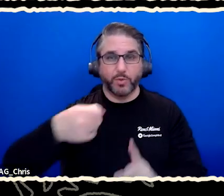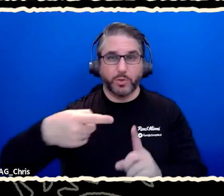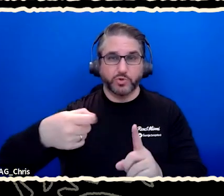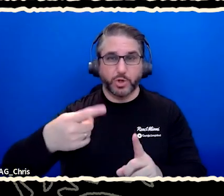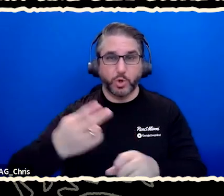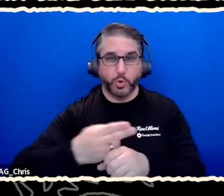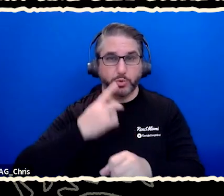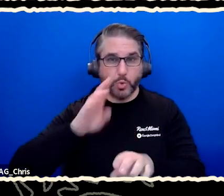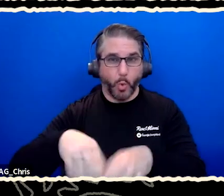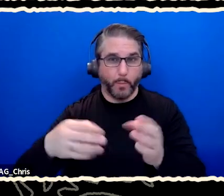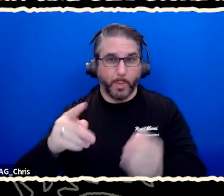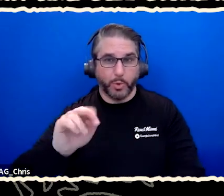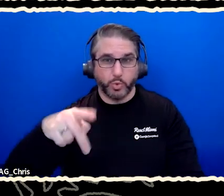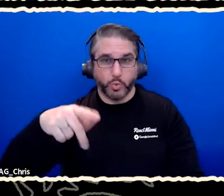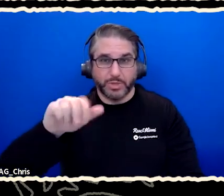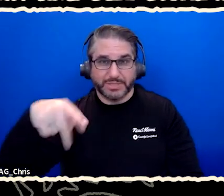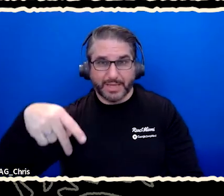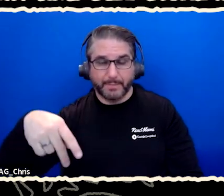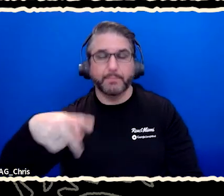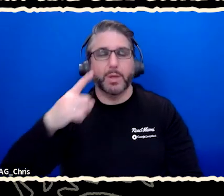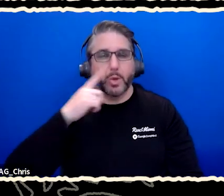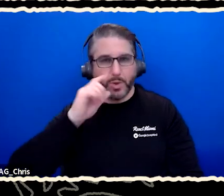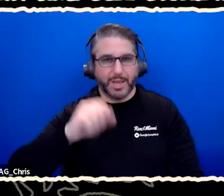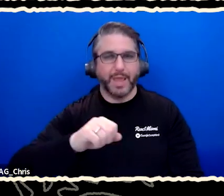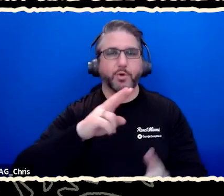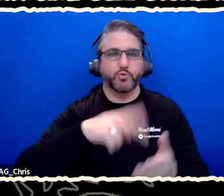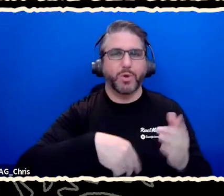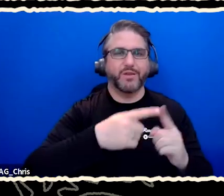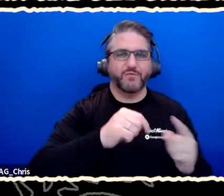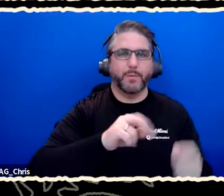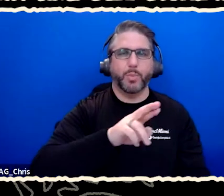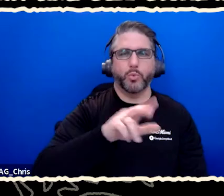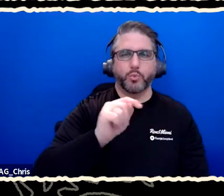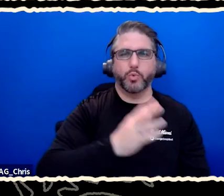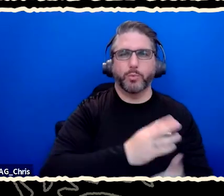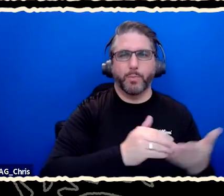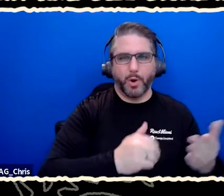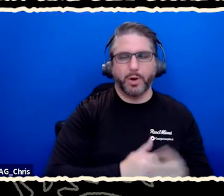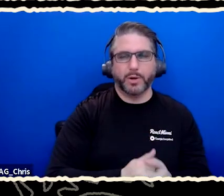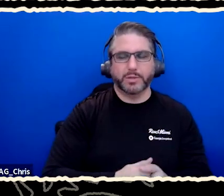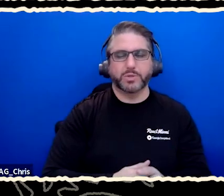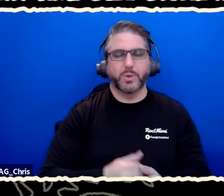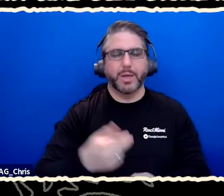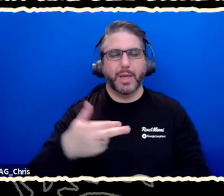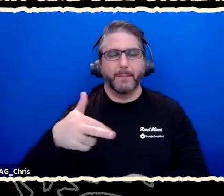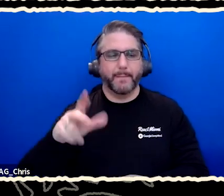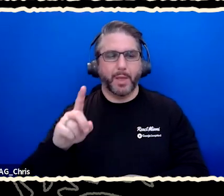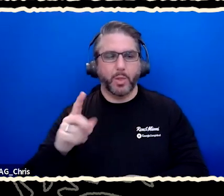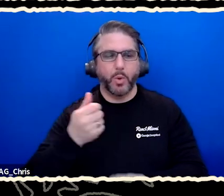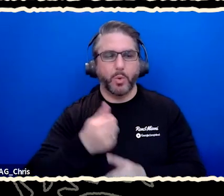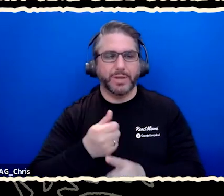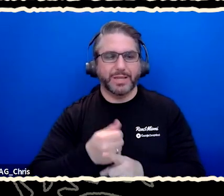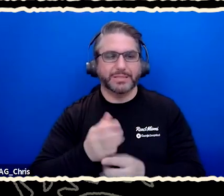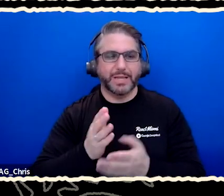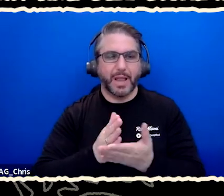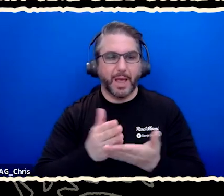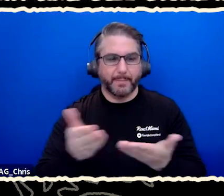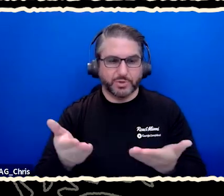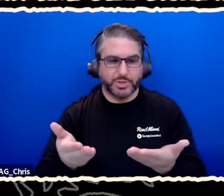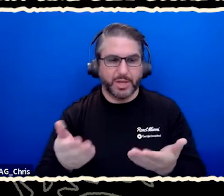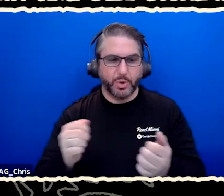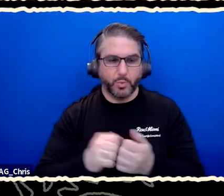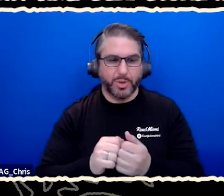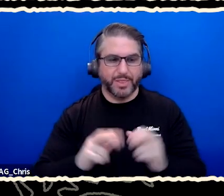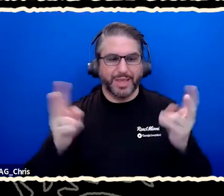tooltip can be read from within the root part. In our case, payload is an object with the